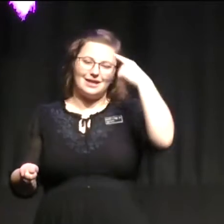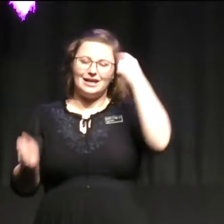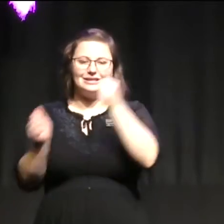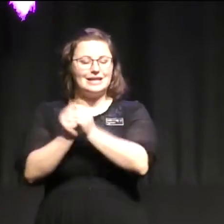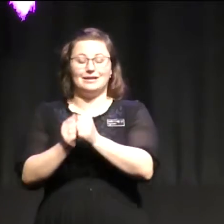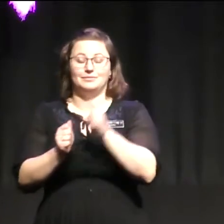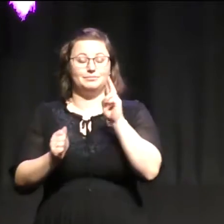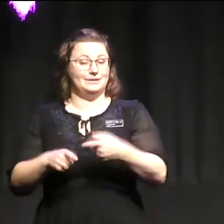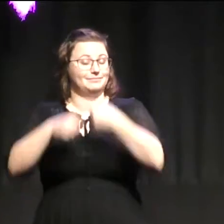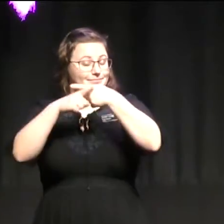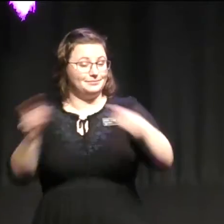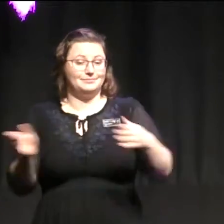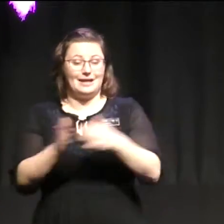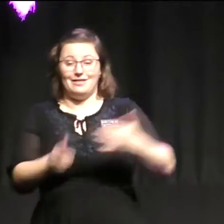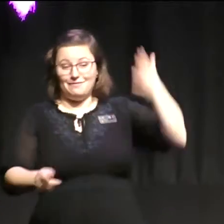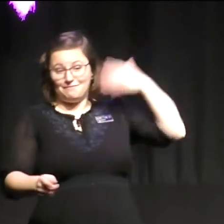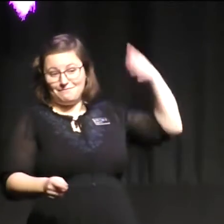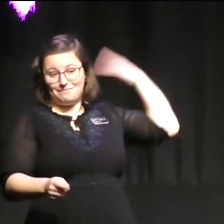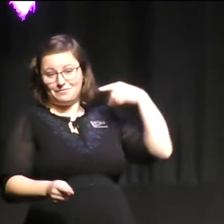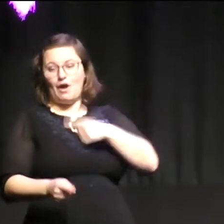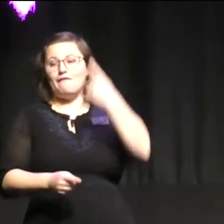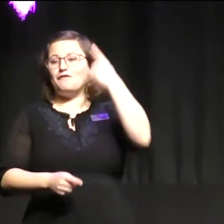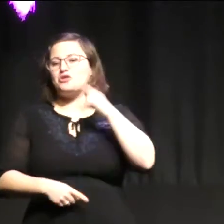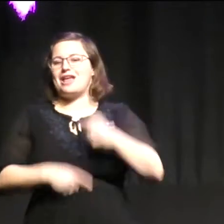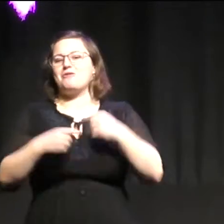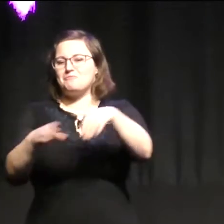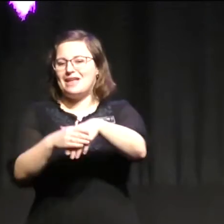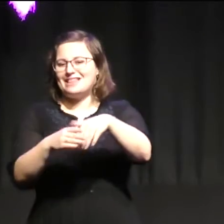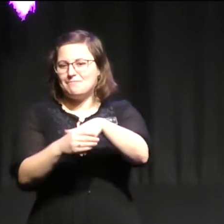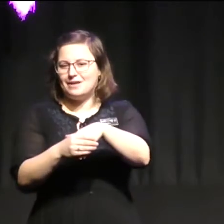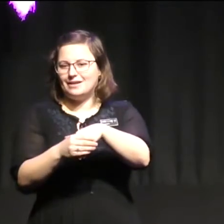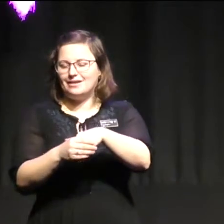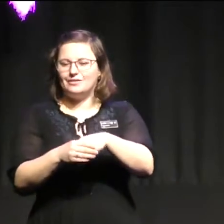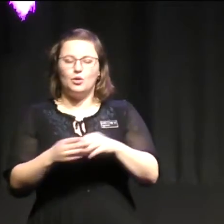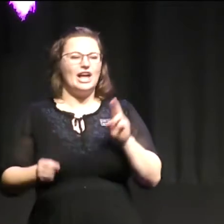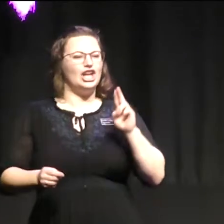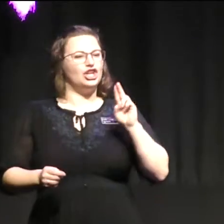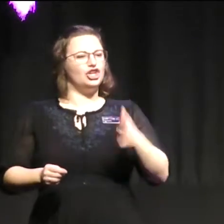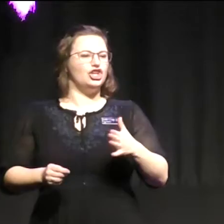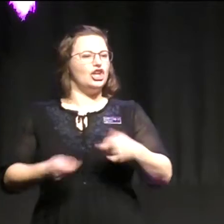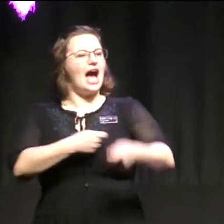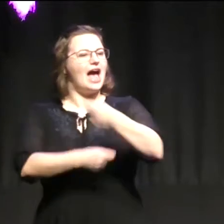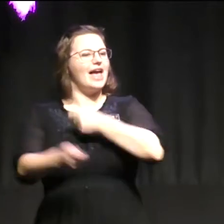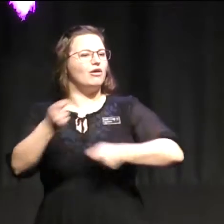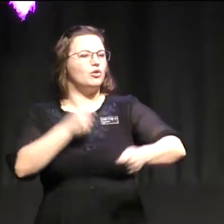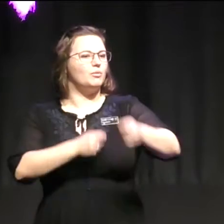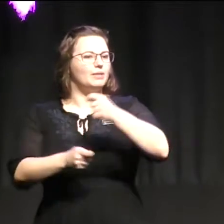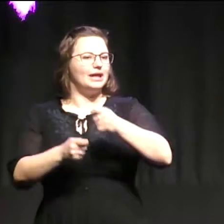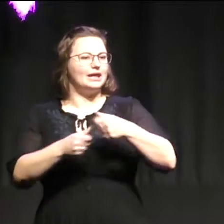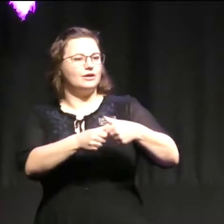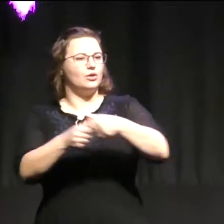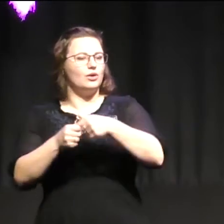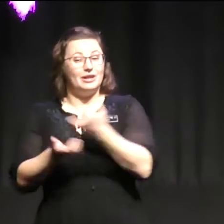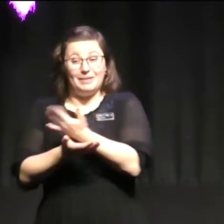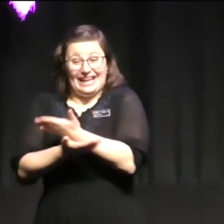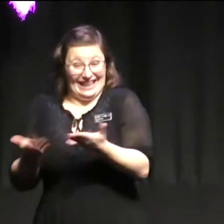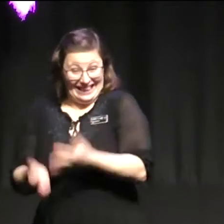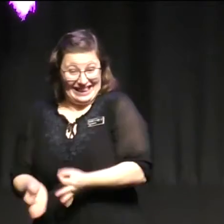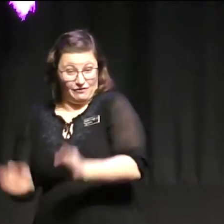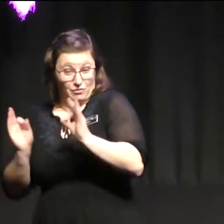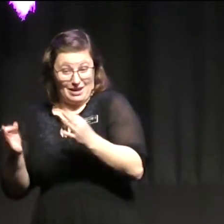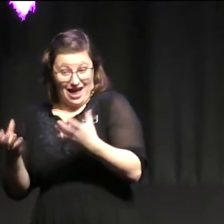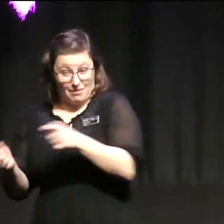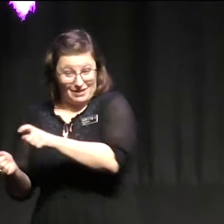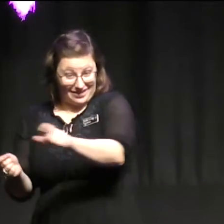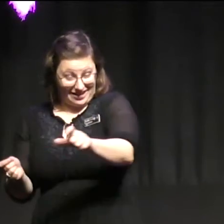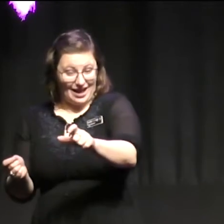the first generation members. So what's the new economy organizing of the informal sector workers,